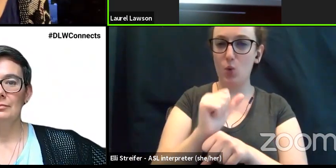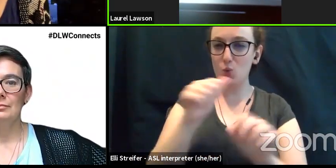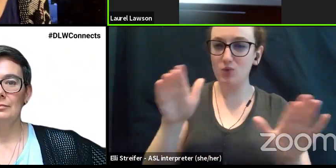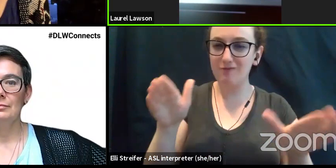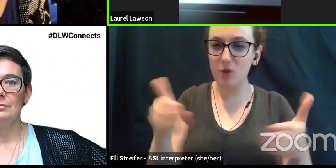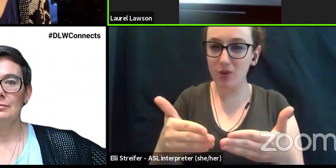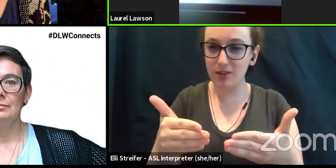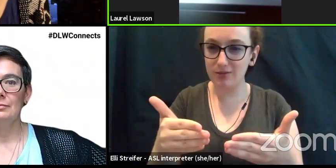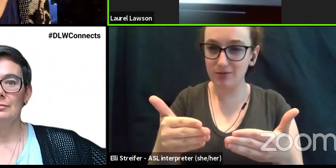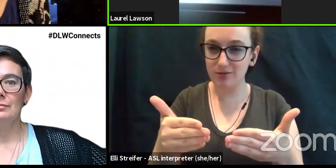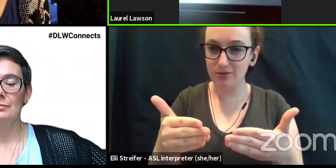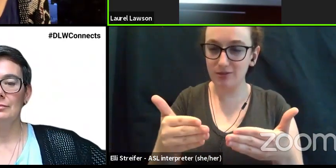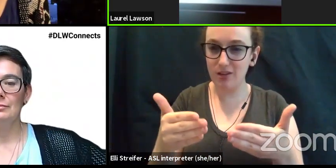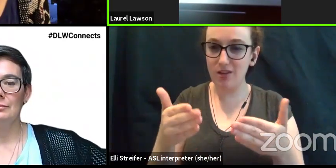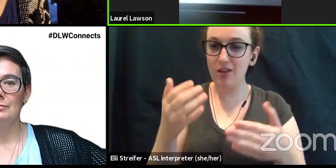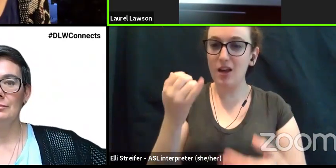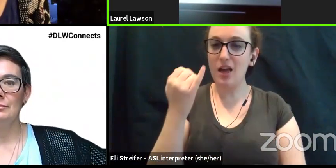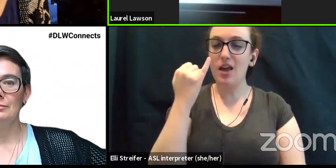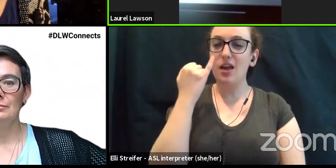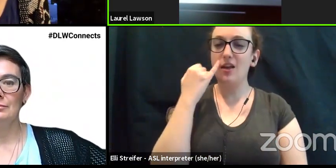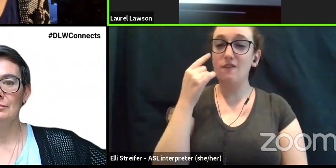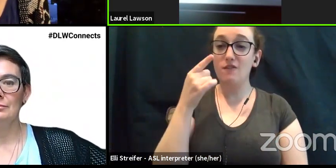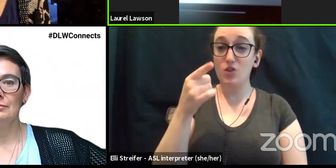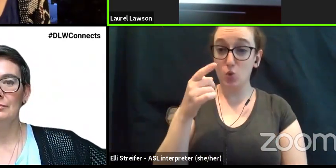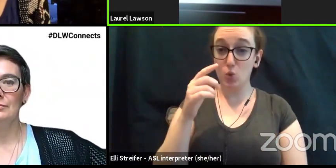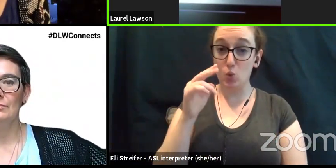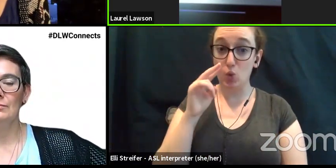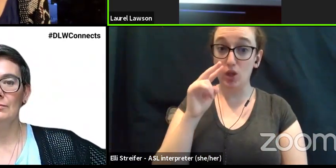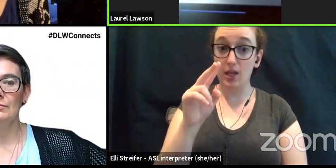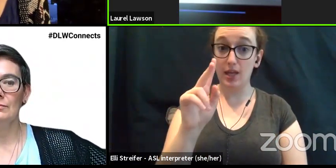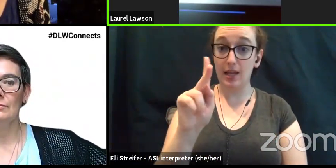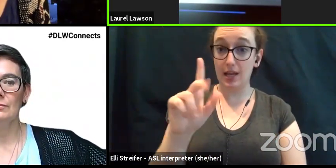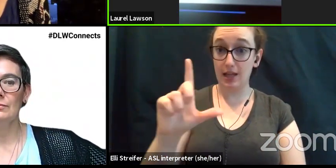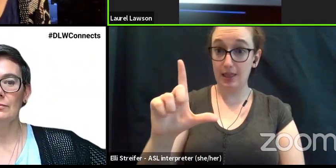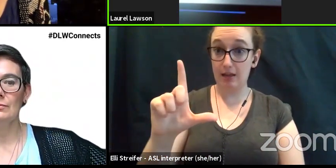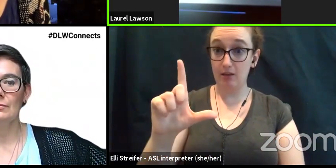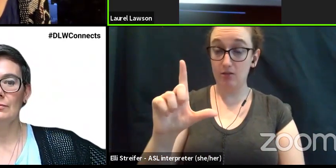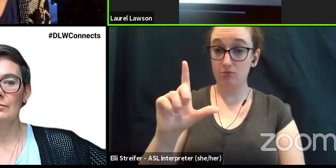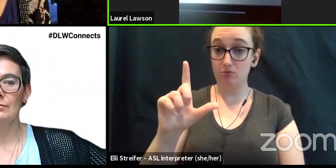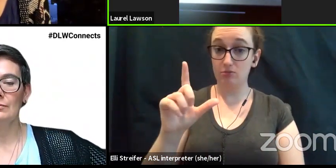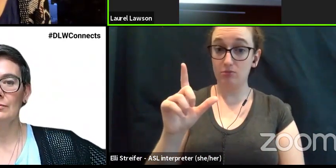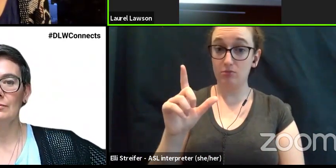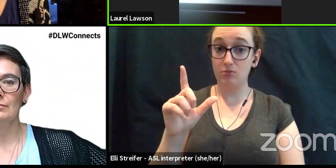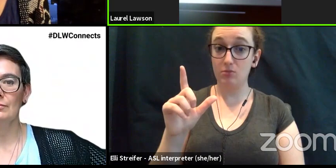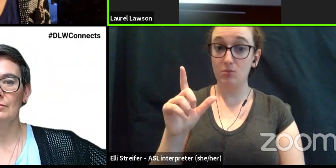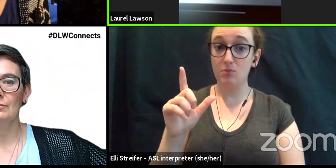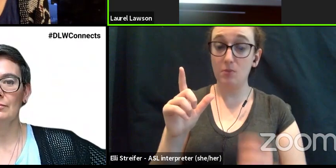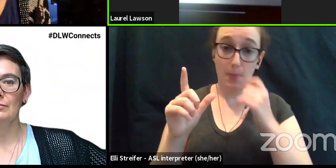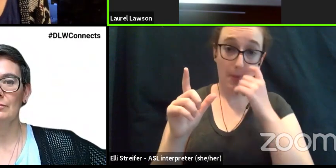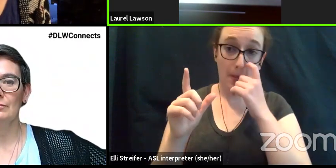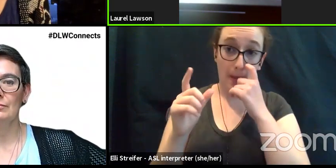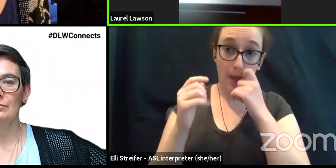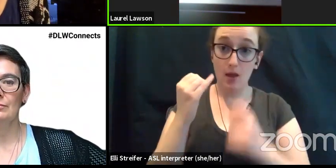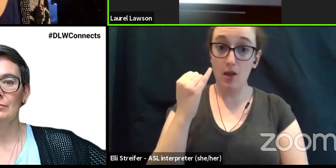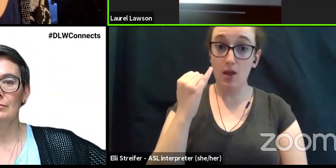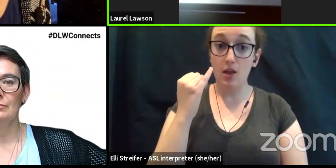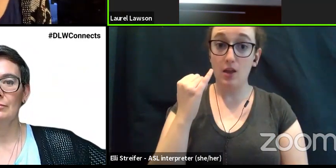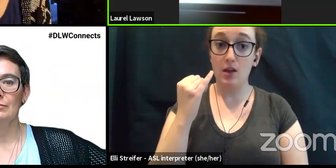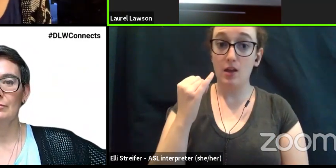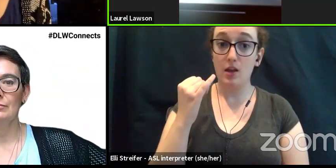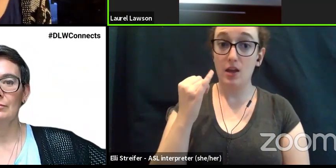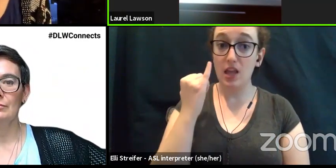And if you look at Kinetic Light's Descent, if you are a wheelchair user, there are moments in there